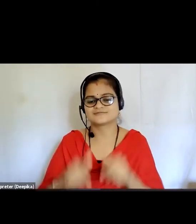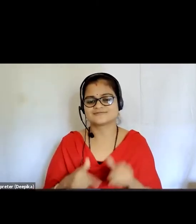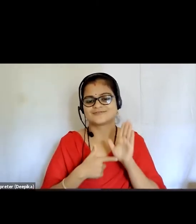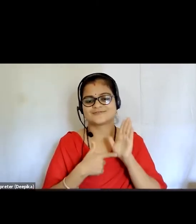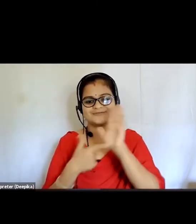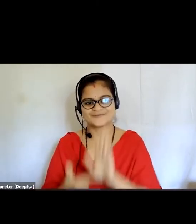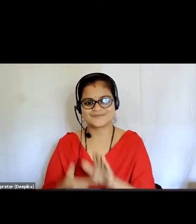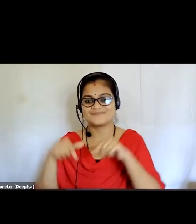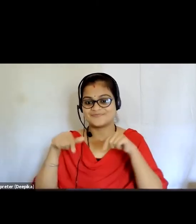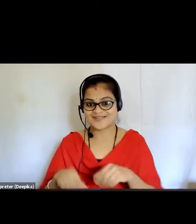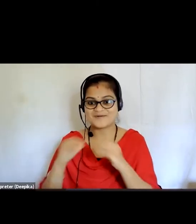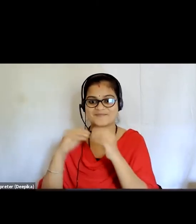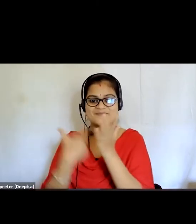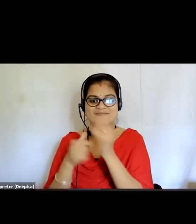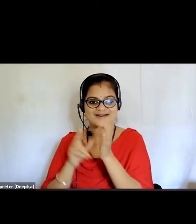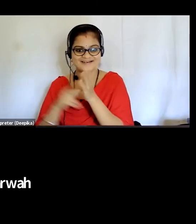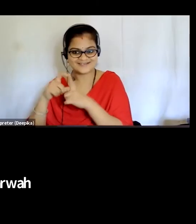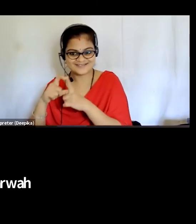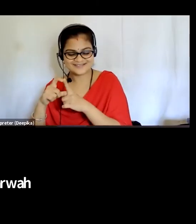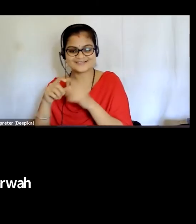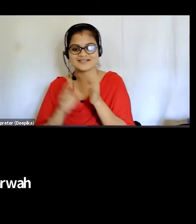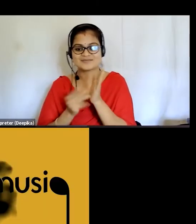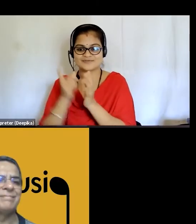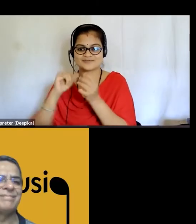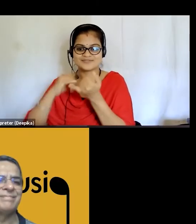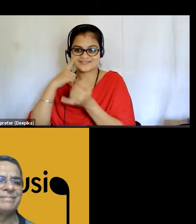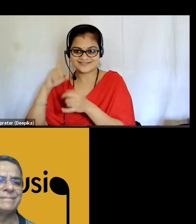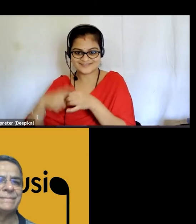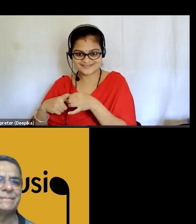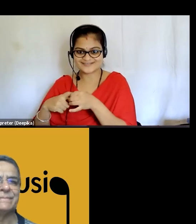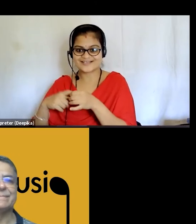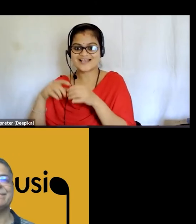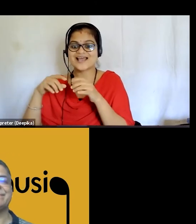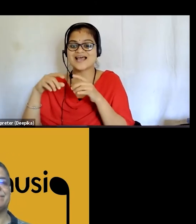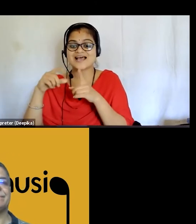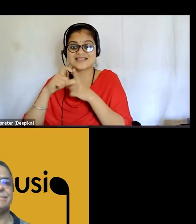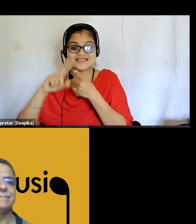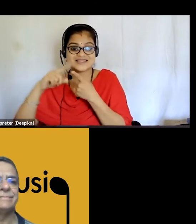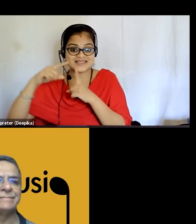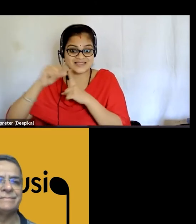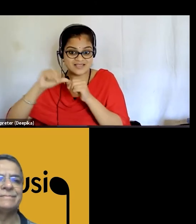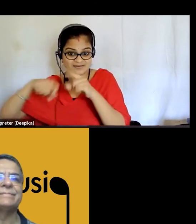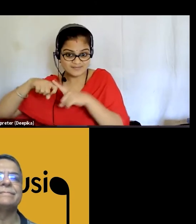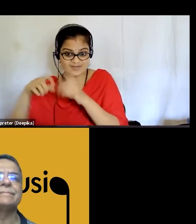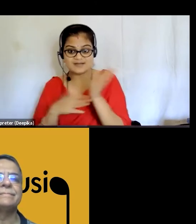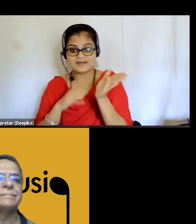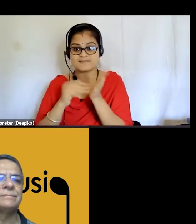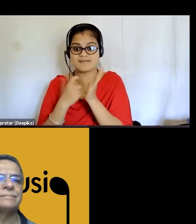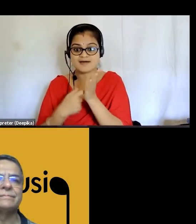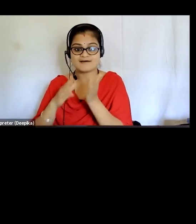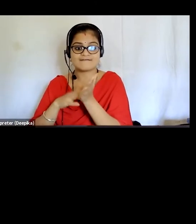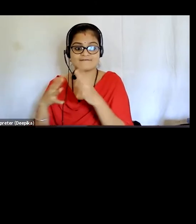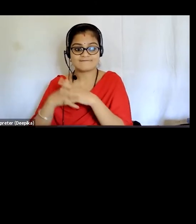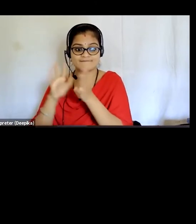guests from Brand Music, Rajiv Raja and Deepak Marwa. Rajiv Raja created the concept of the